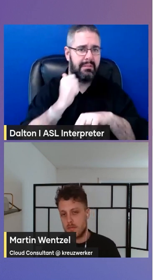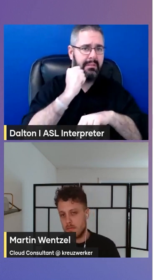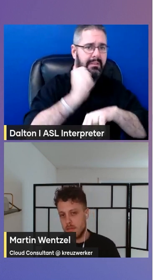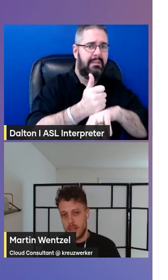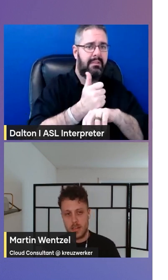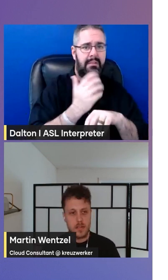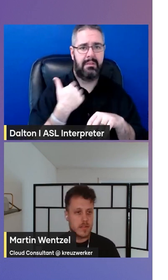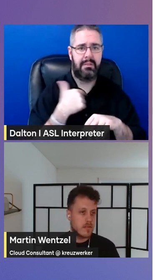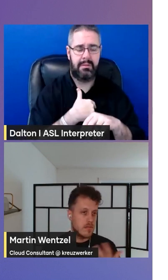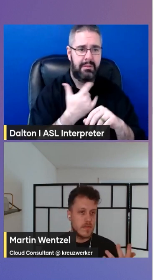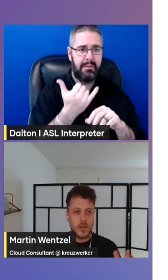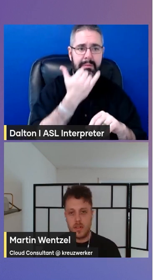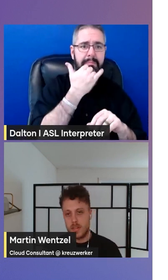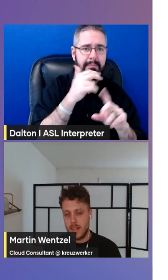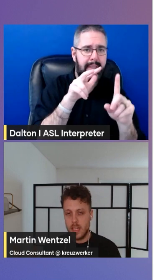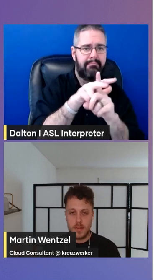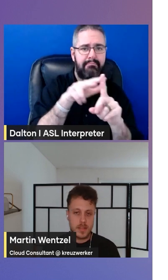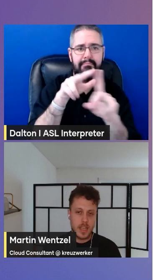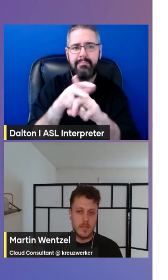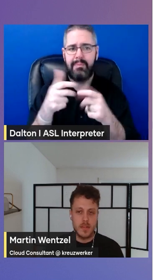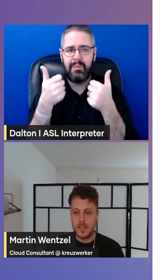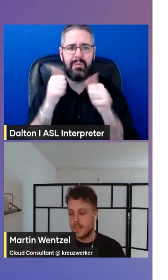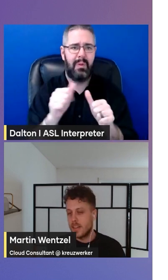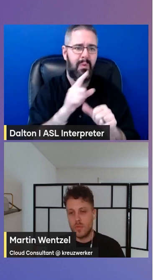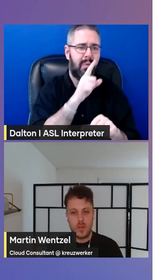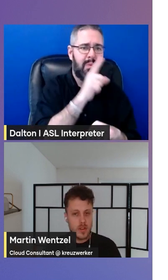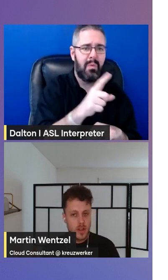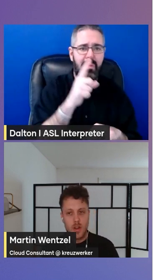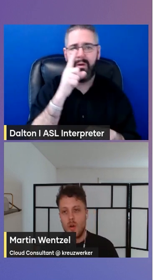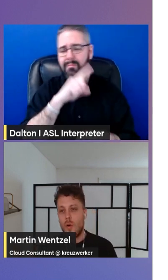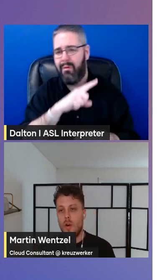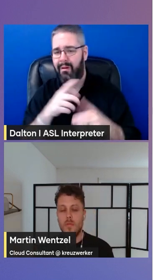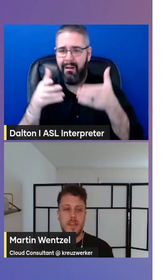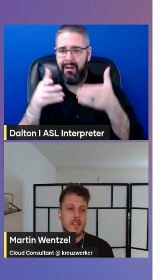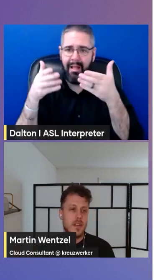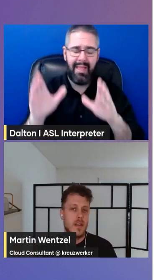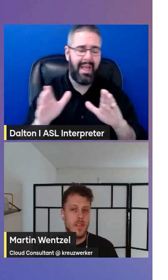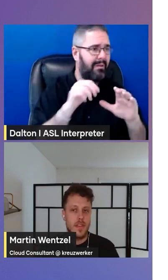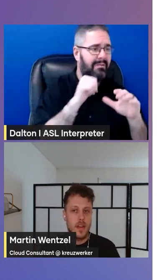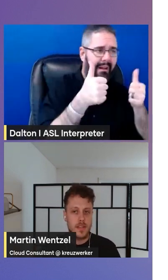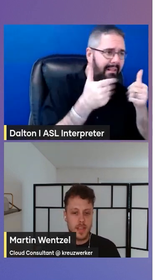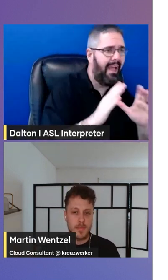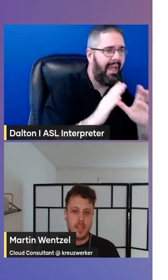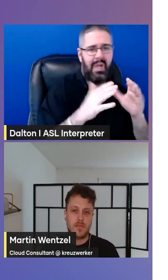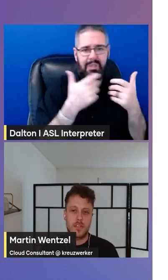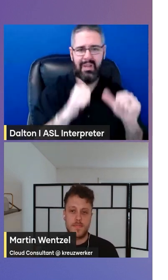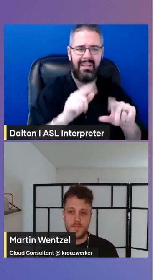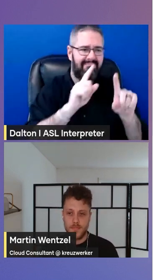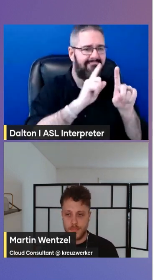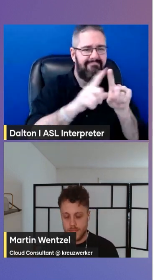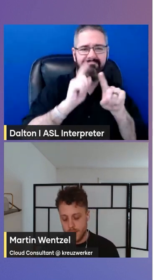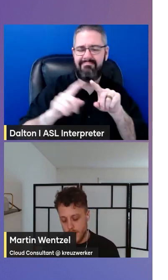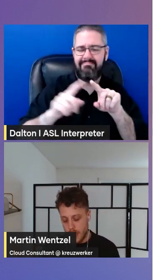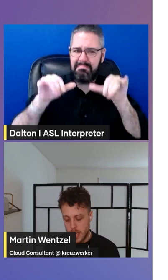wrong, tried out true, false, enabled, disabled, didn't work, always at the same error.